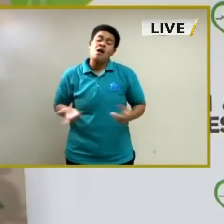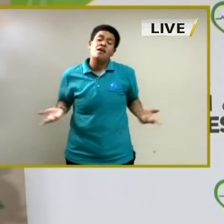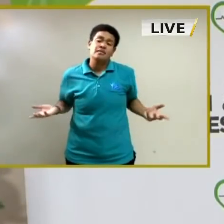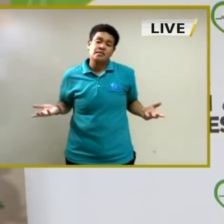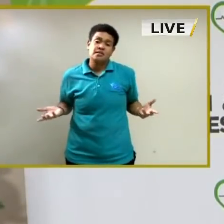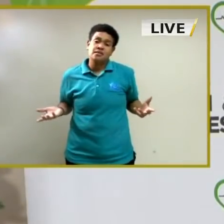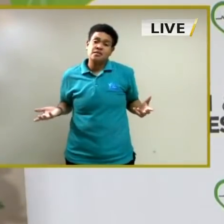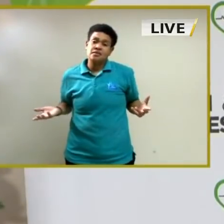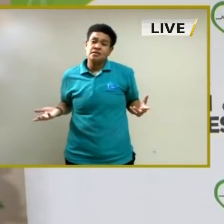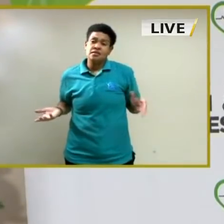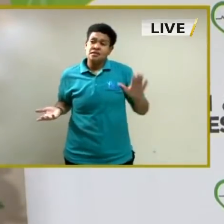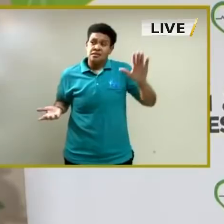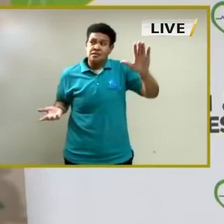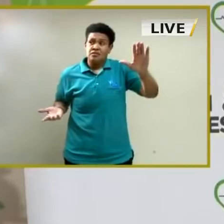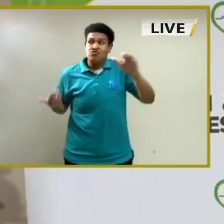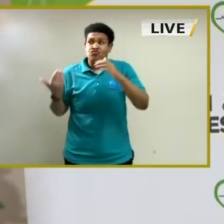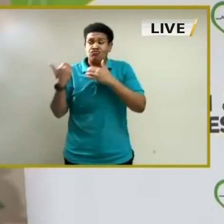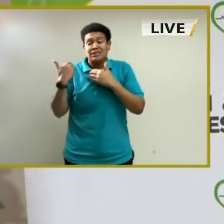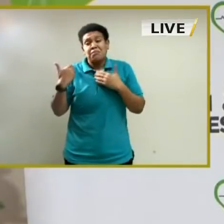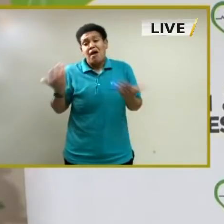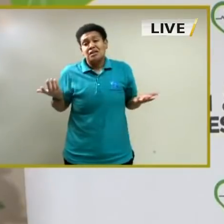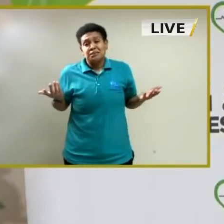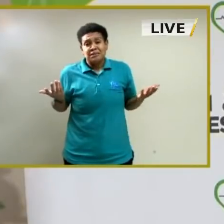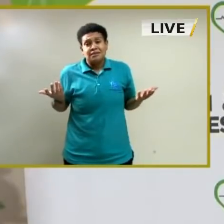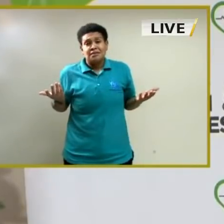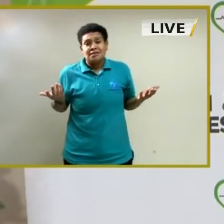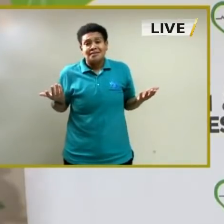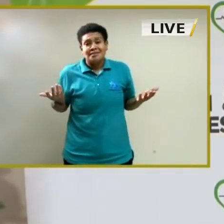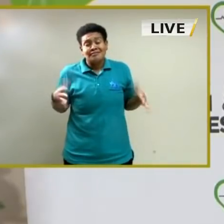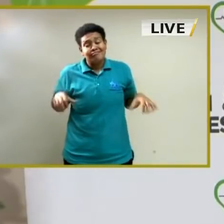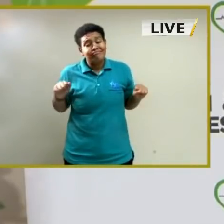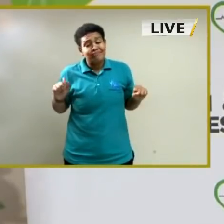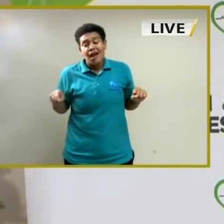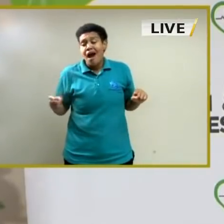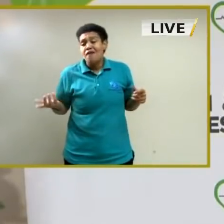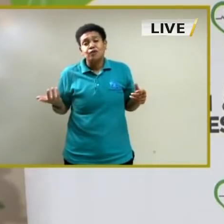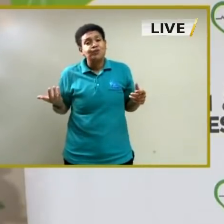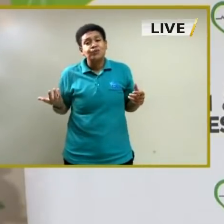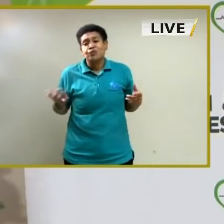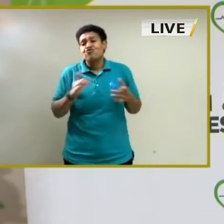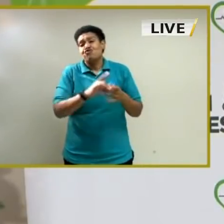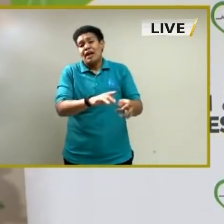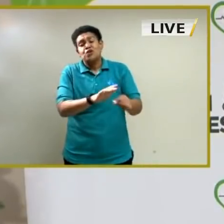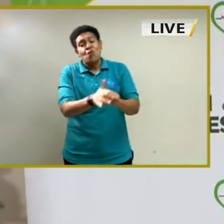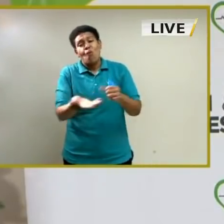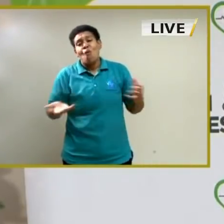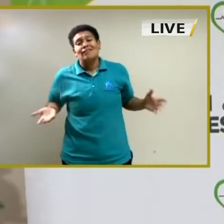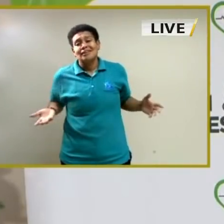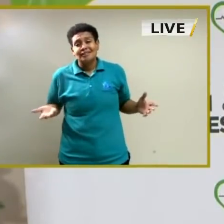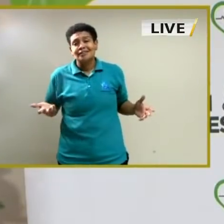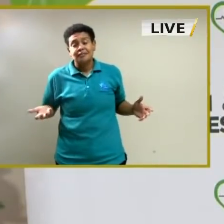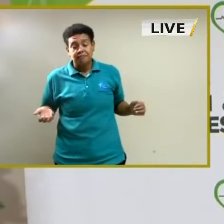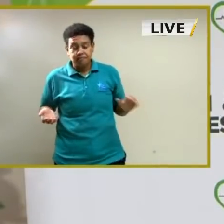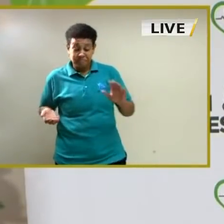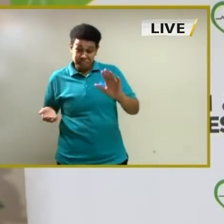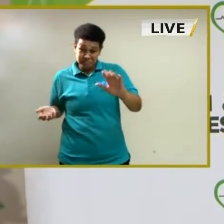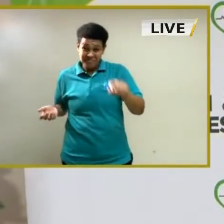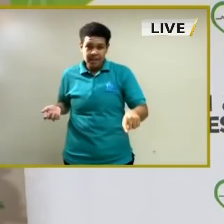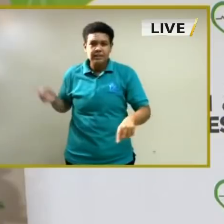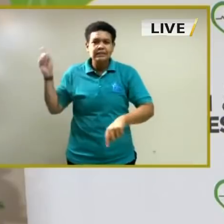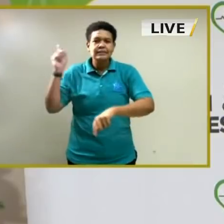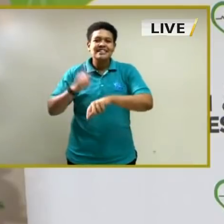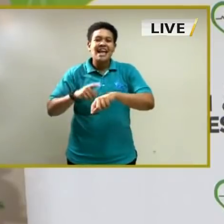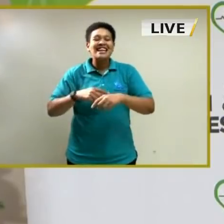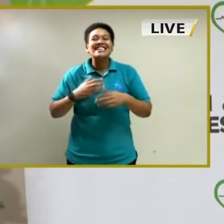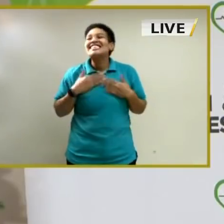our own role in this response to COVID. This is a season of good